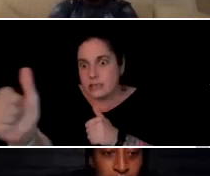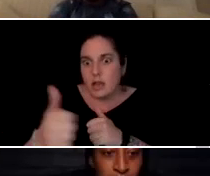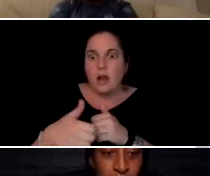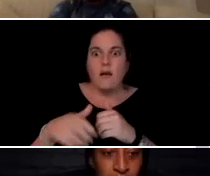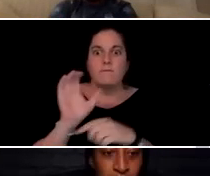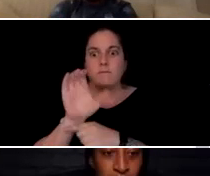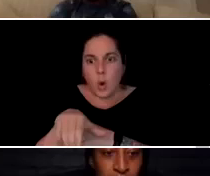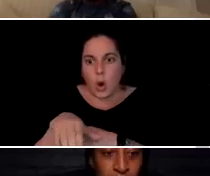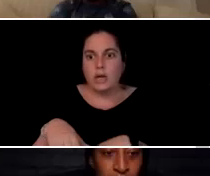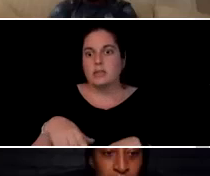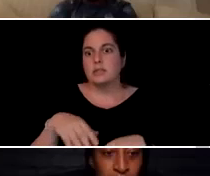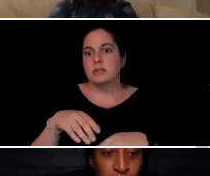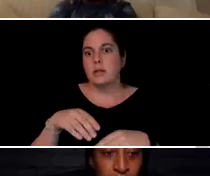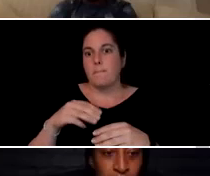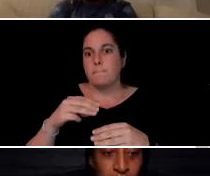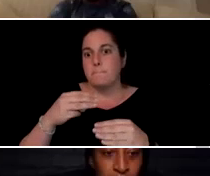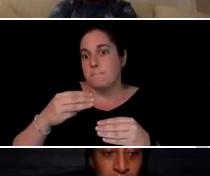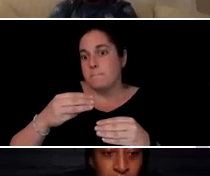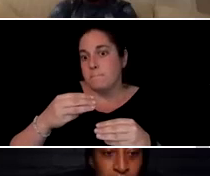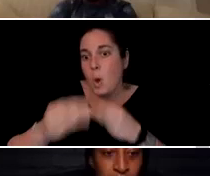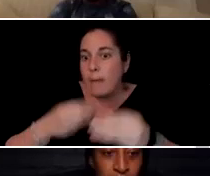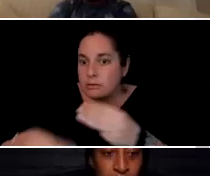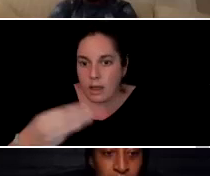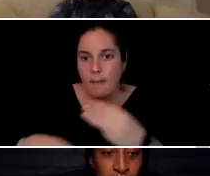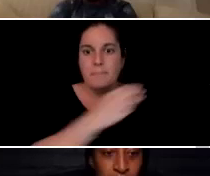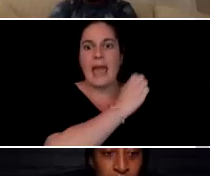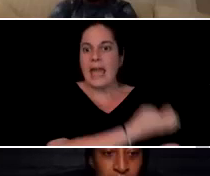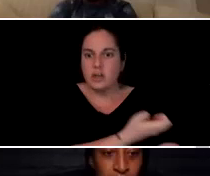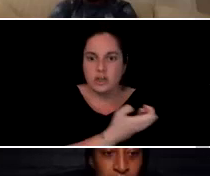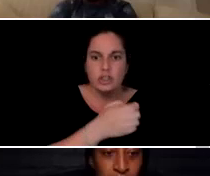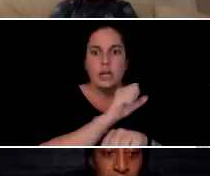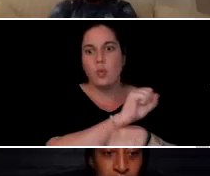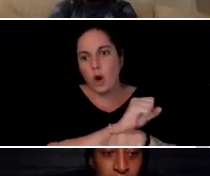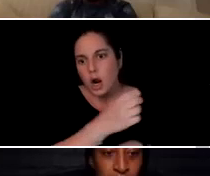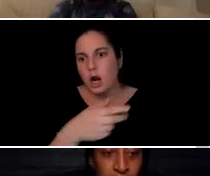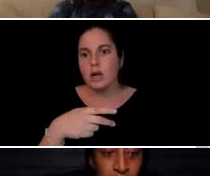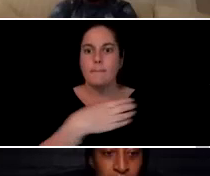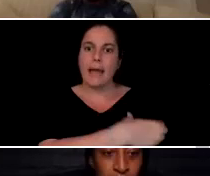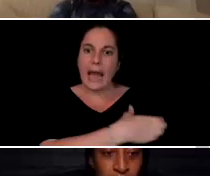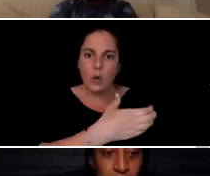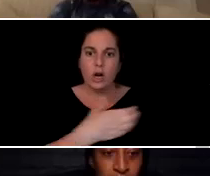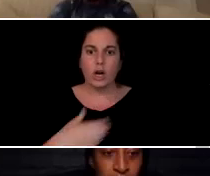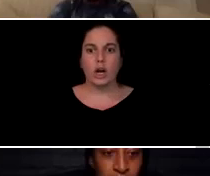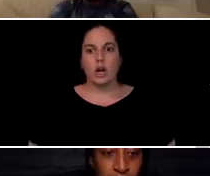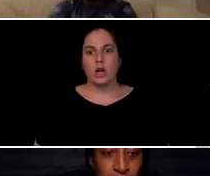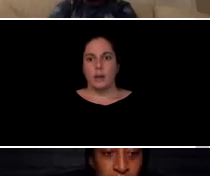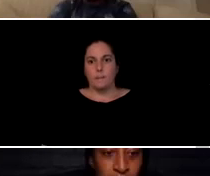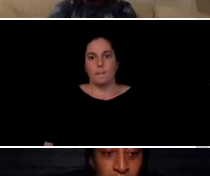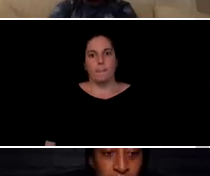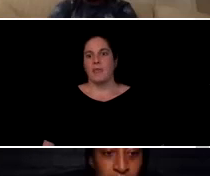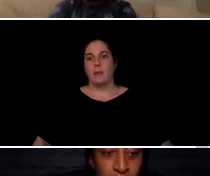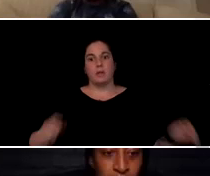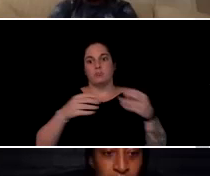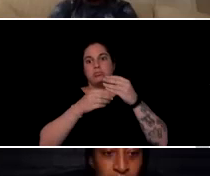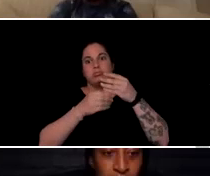momentum, impulse, energy, work, power. I mean, and all